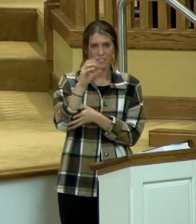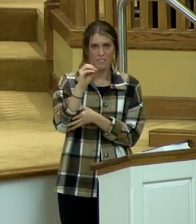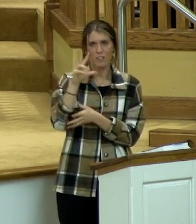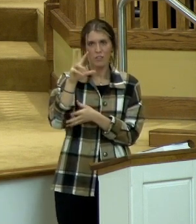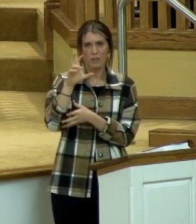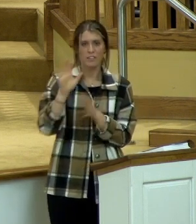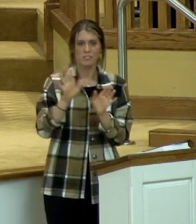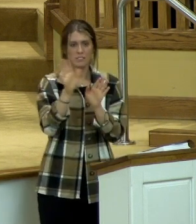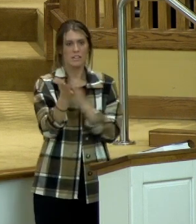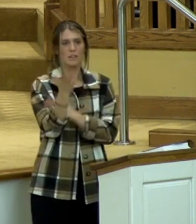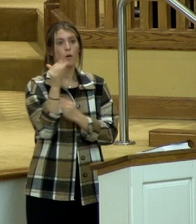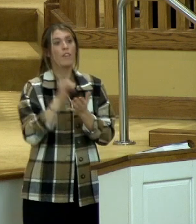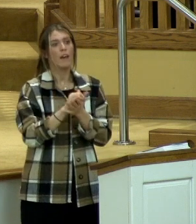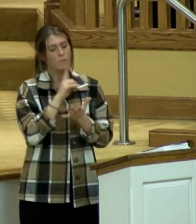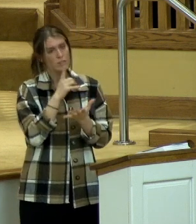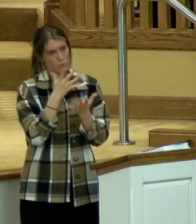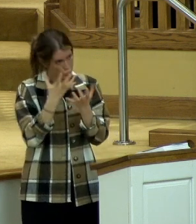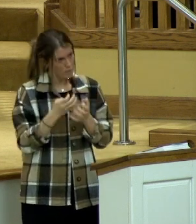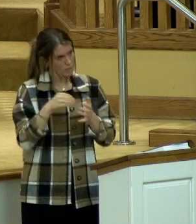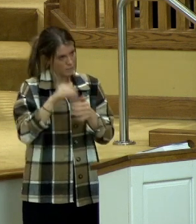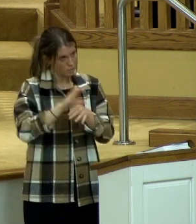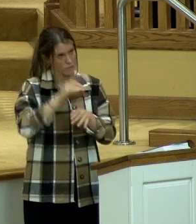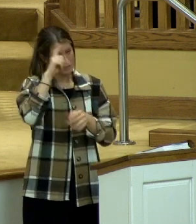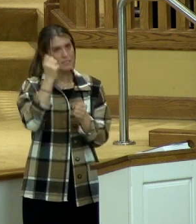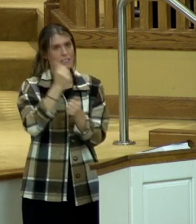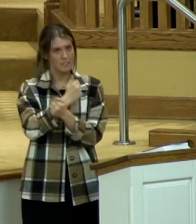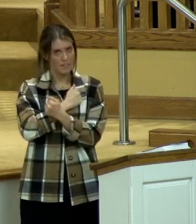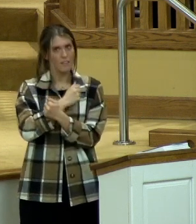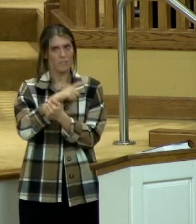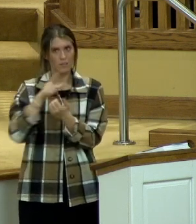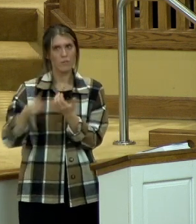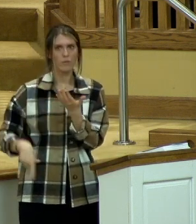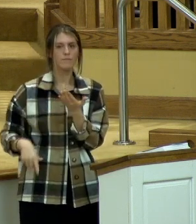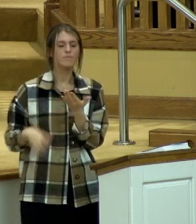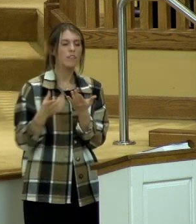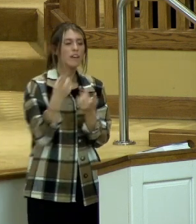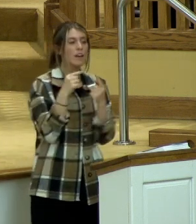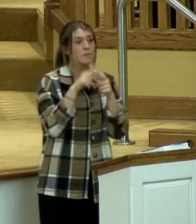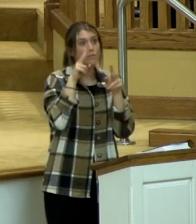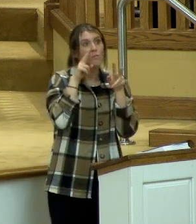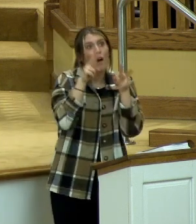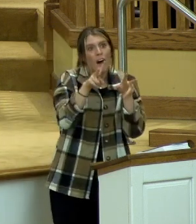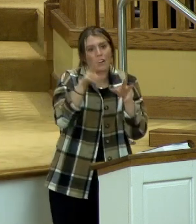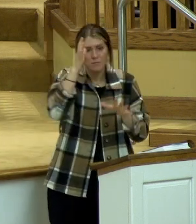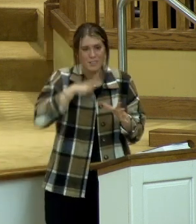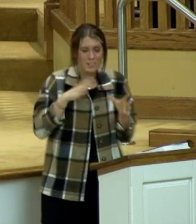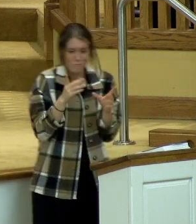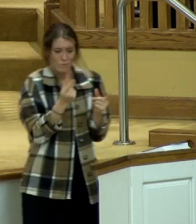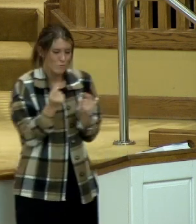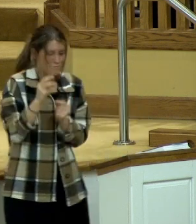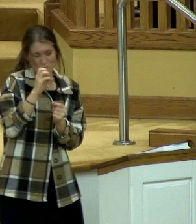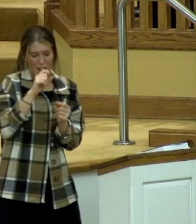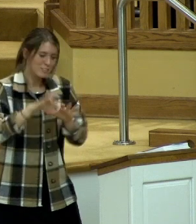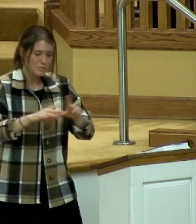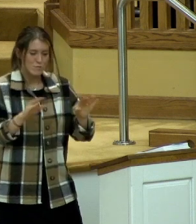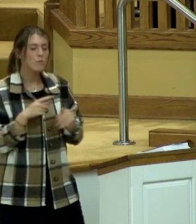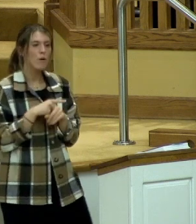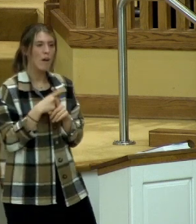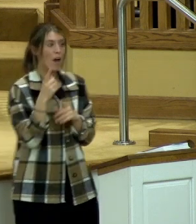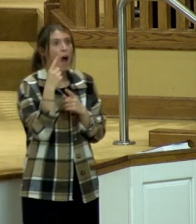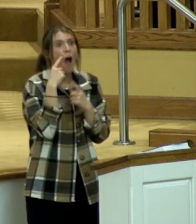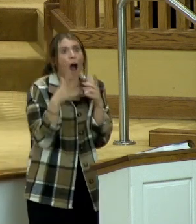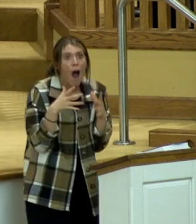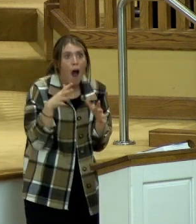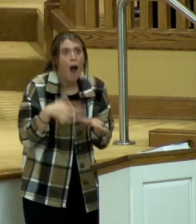morning that want to be in church because they love the Lord, right? They come and watch this illusionist and they wondered at that. But they missed